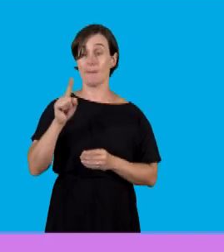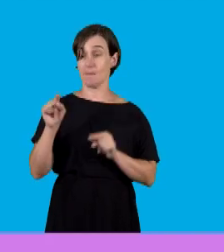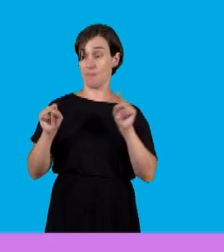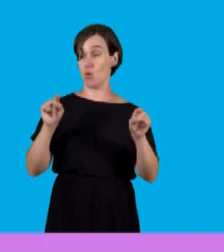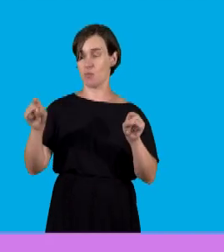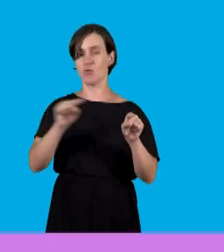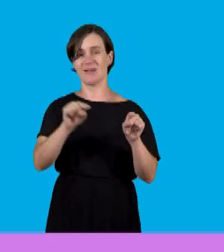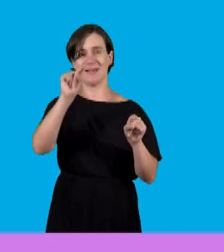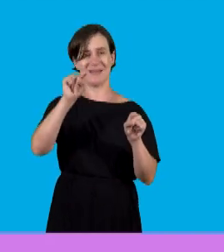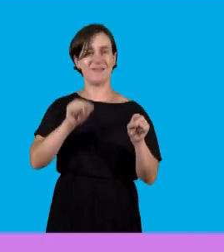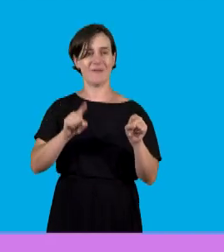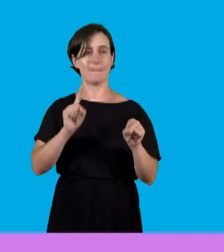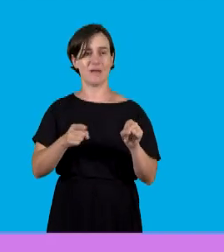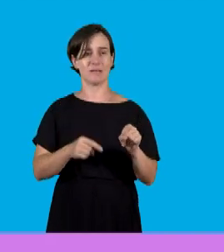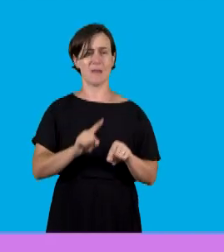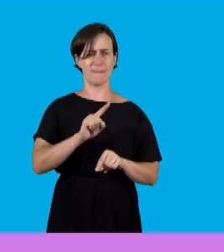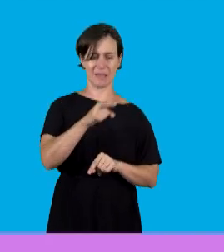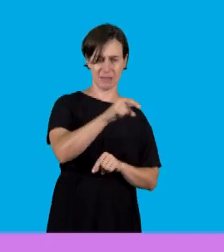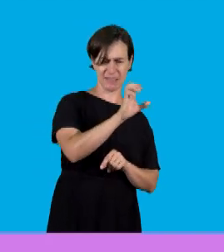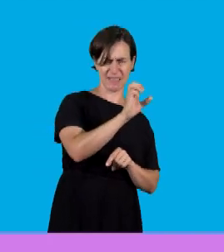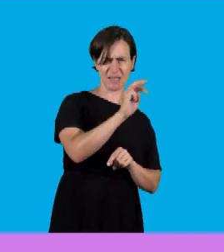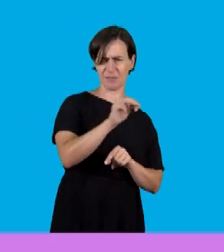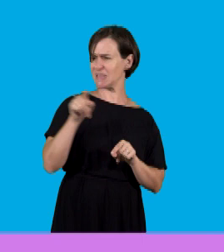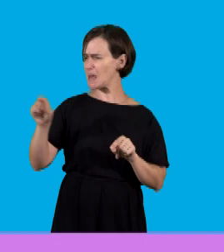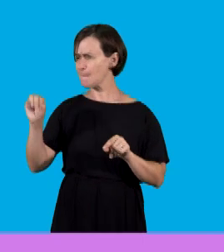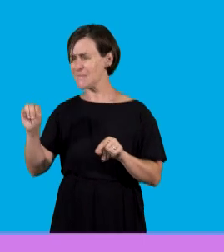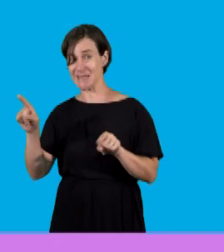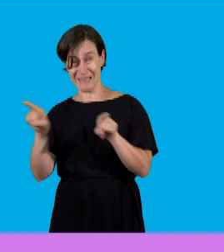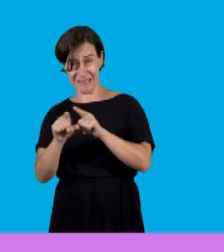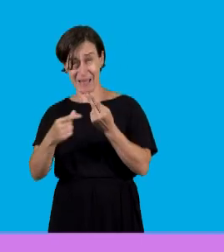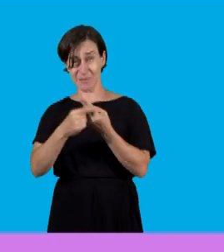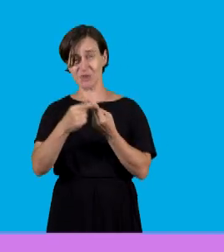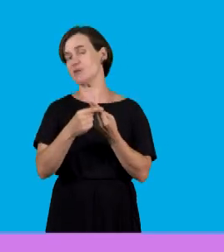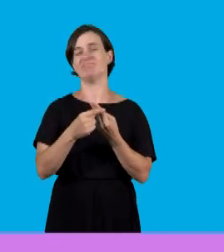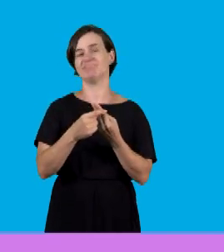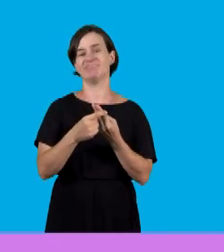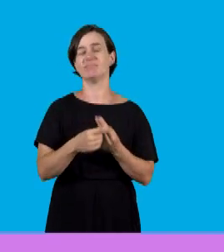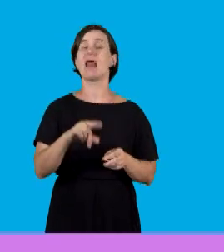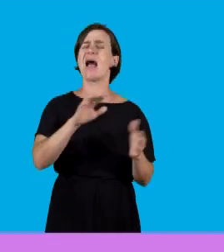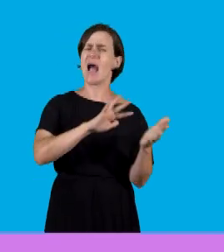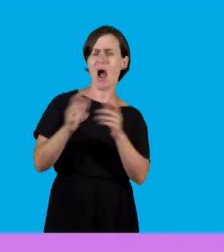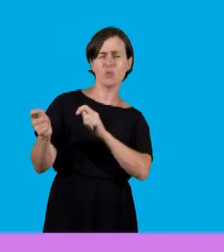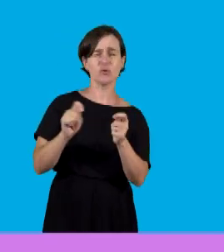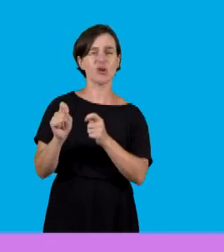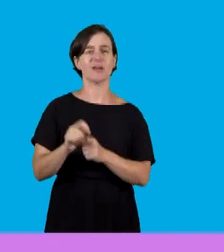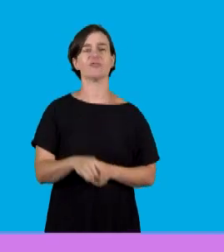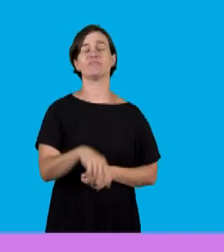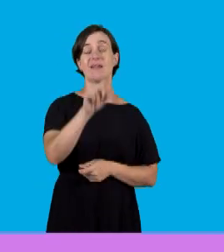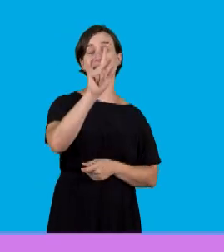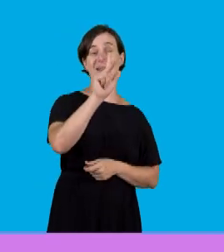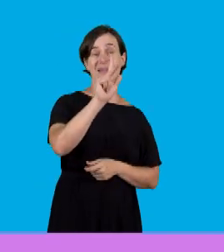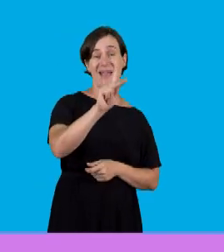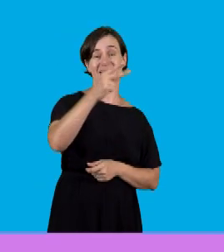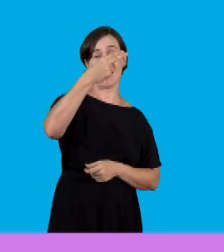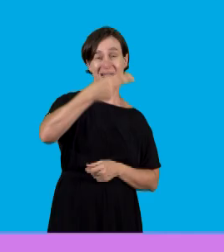our left hand side. But unfortunately we can't because the units are not the same. We must start by converting. How do we convert? We use the KK method. We